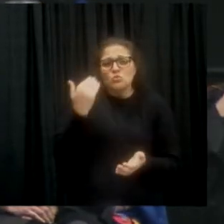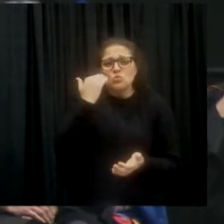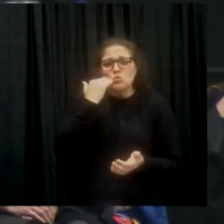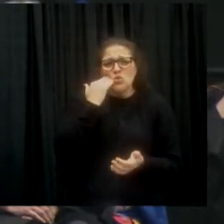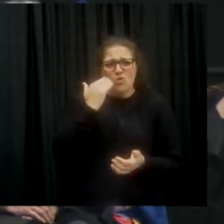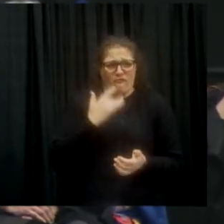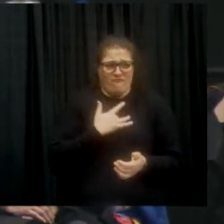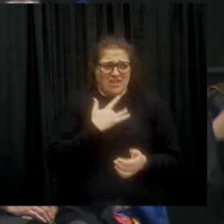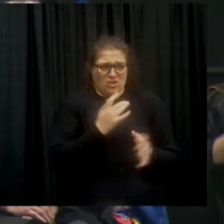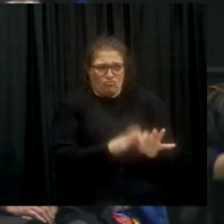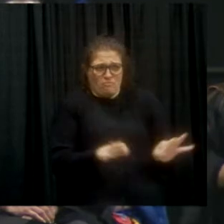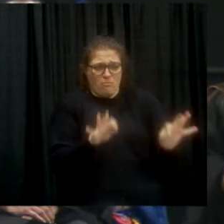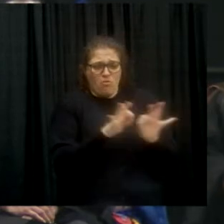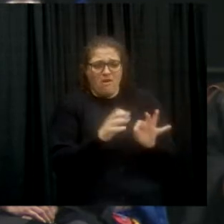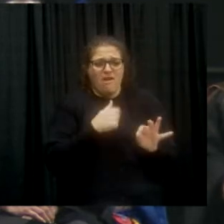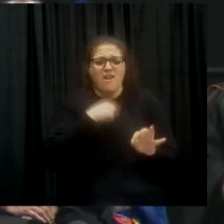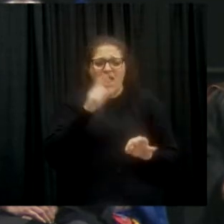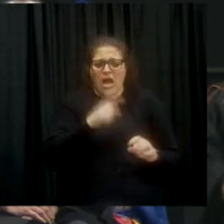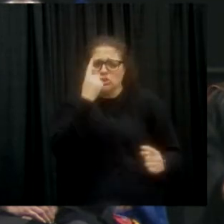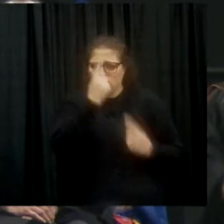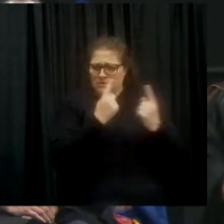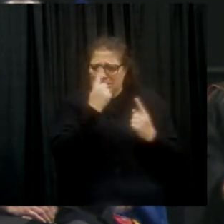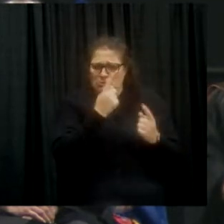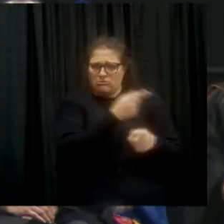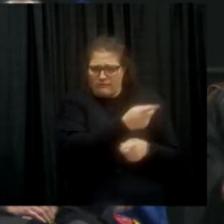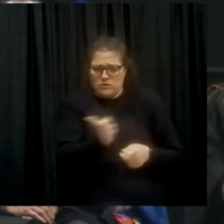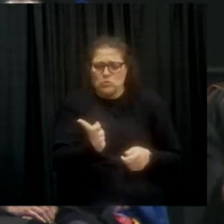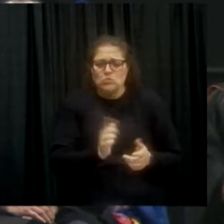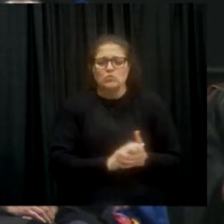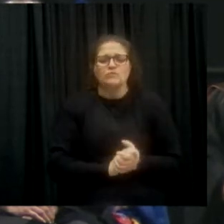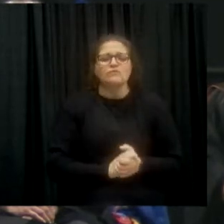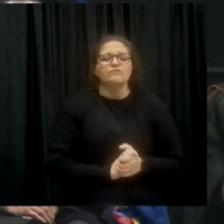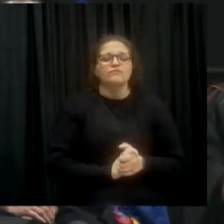people have feelings and that I should be considerate of them.